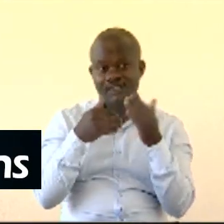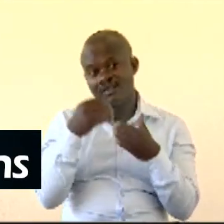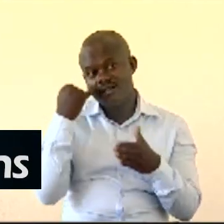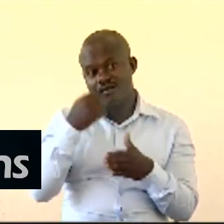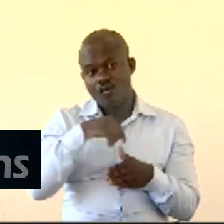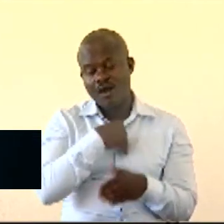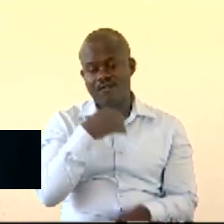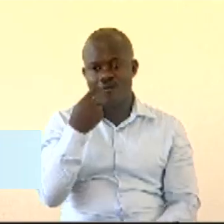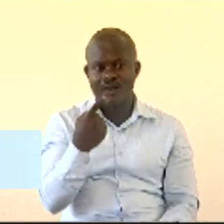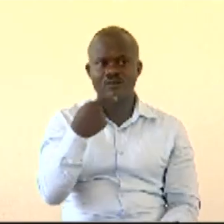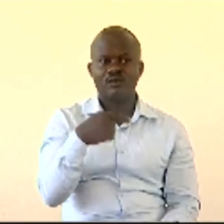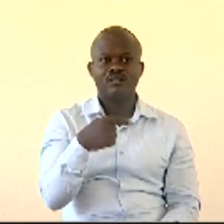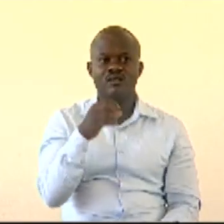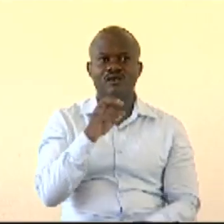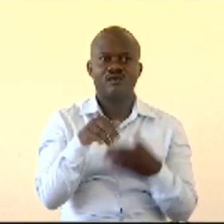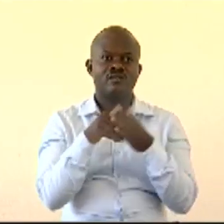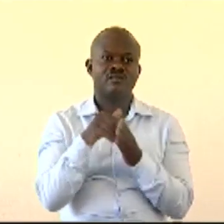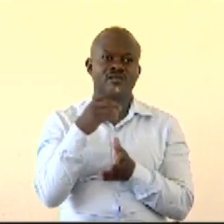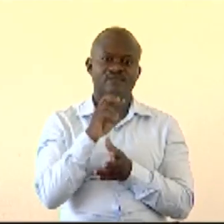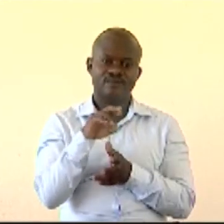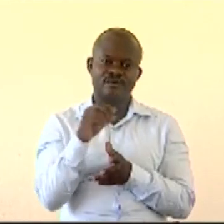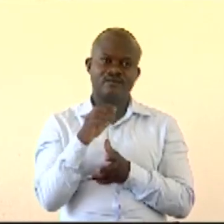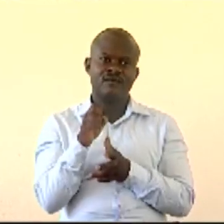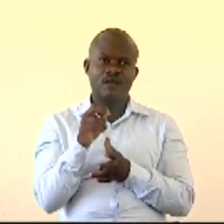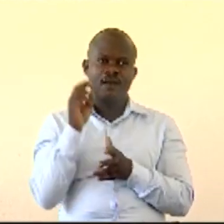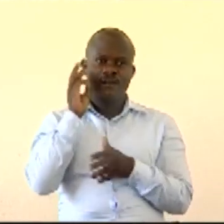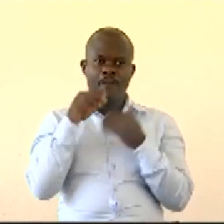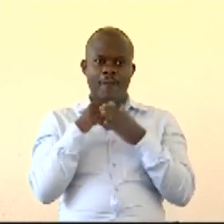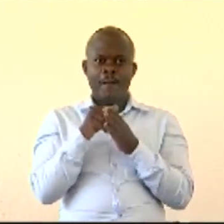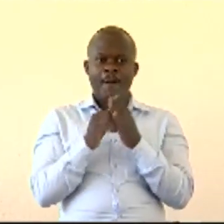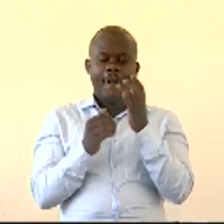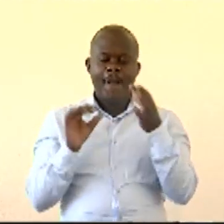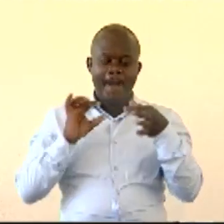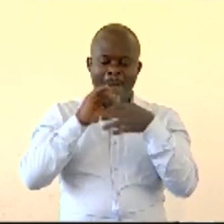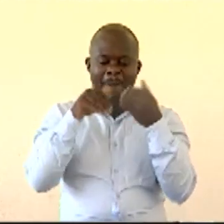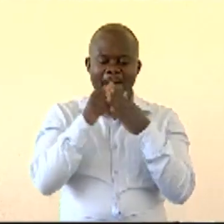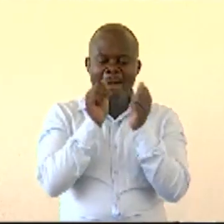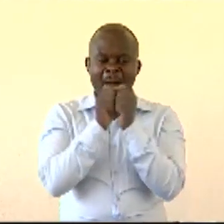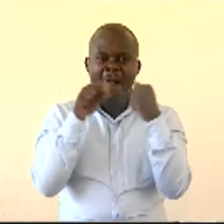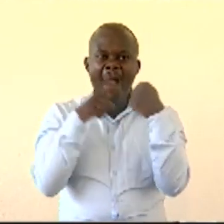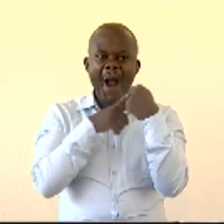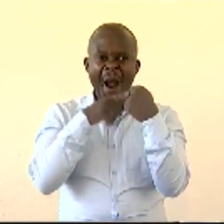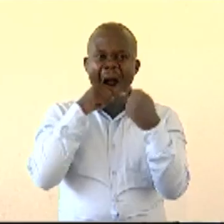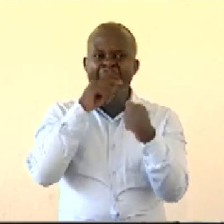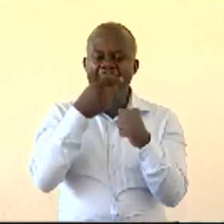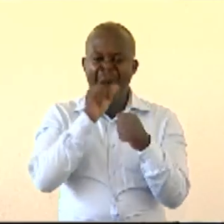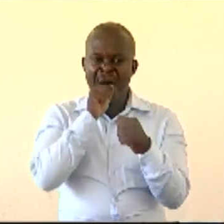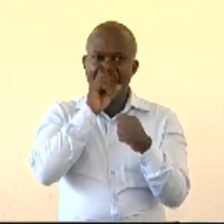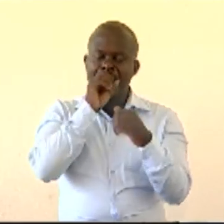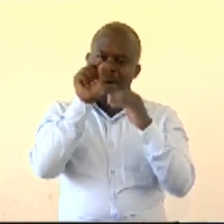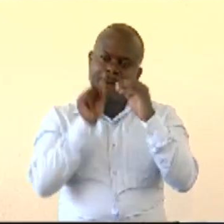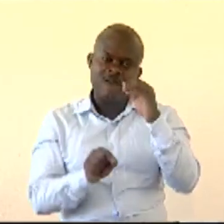gram of hydrogen, it will combine with 16 grams